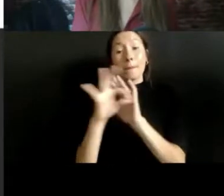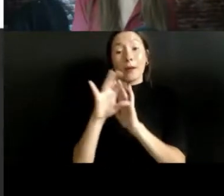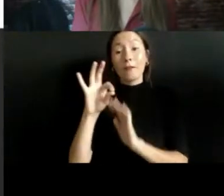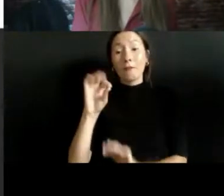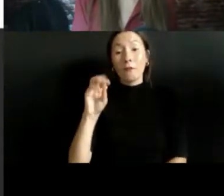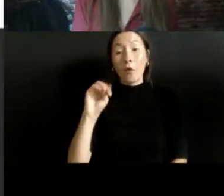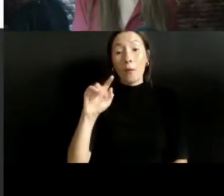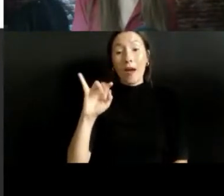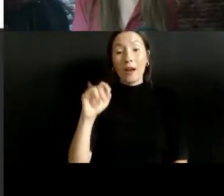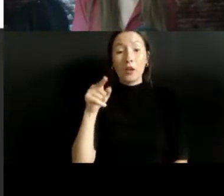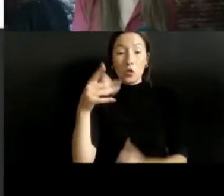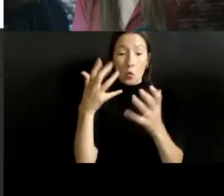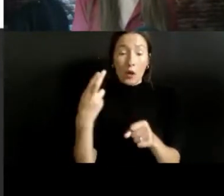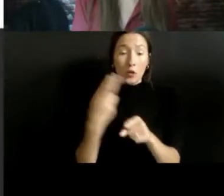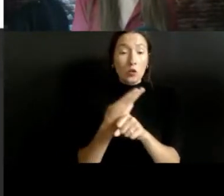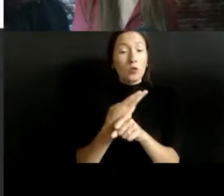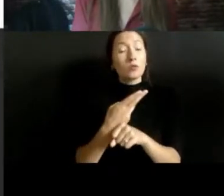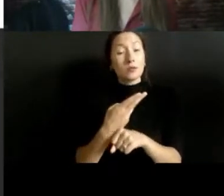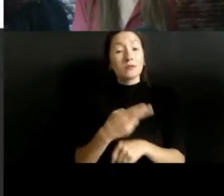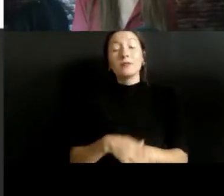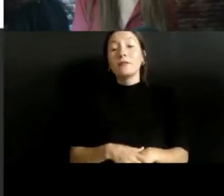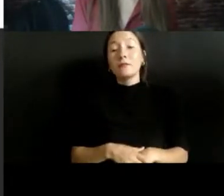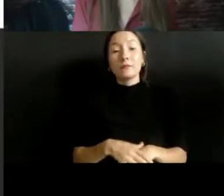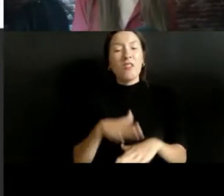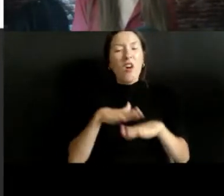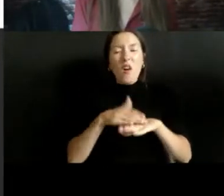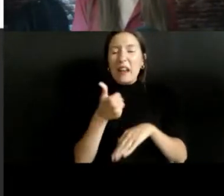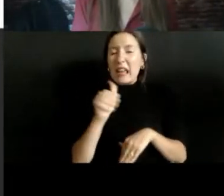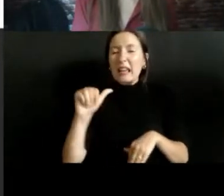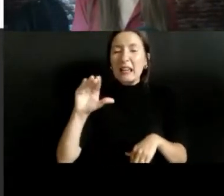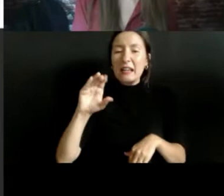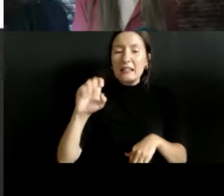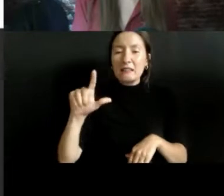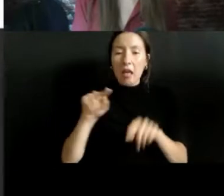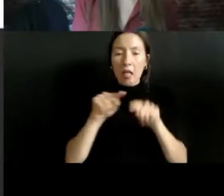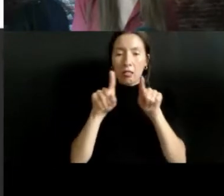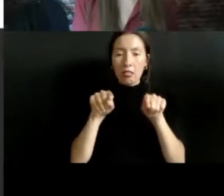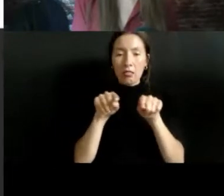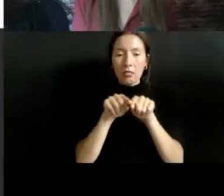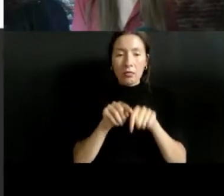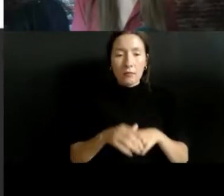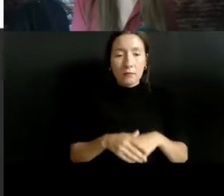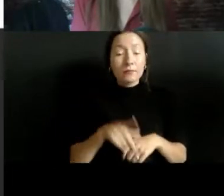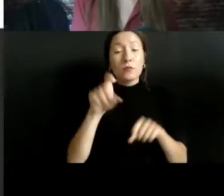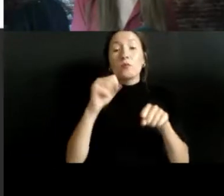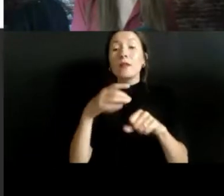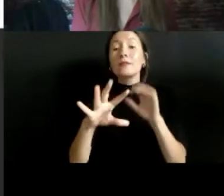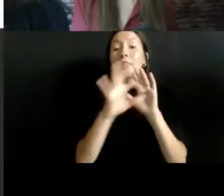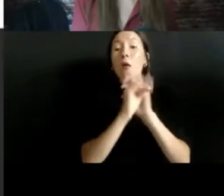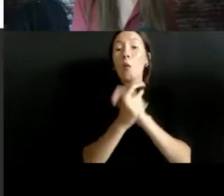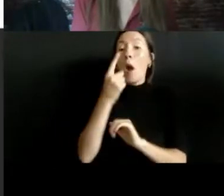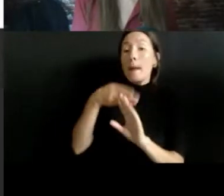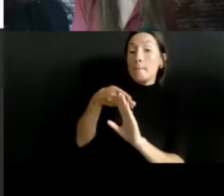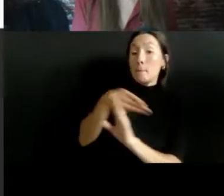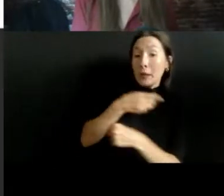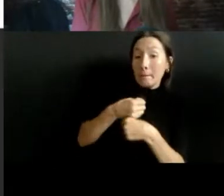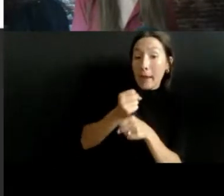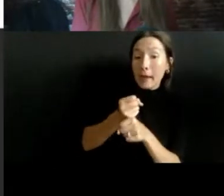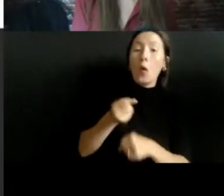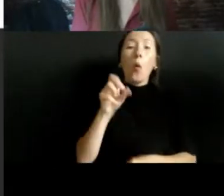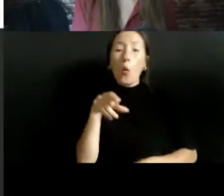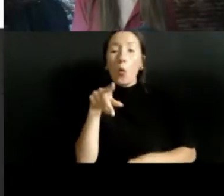want to use on any cell meeting that criteria. Here you can either select one of the pre-made options or choose a custom